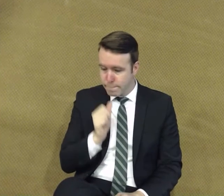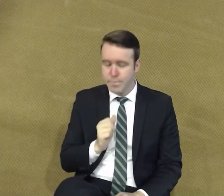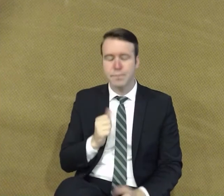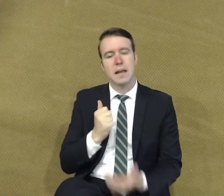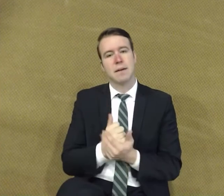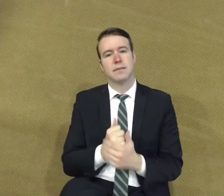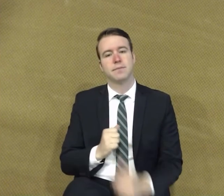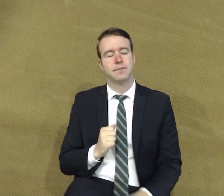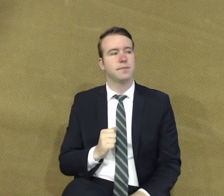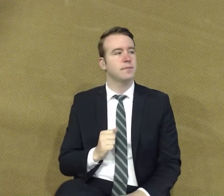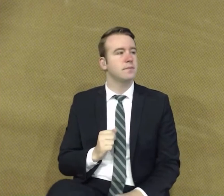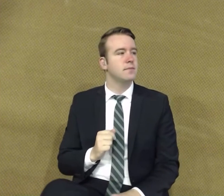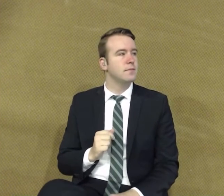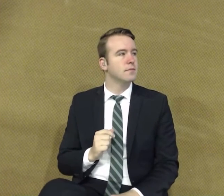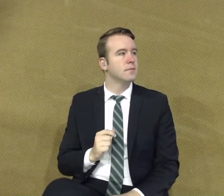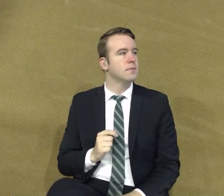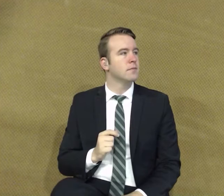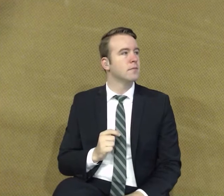Amen.